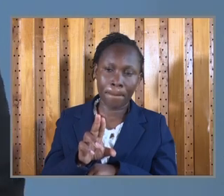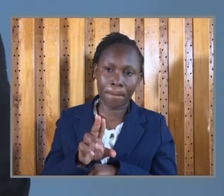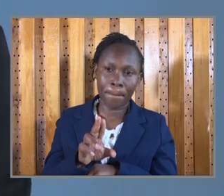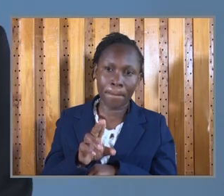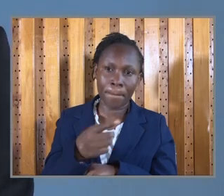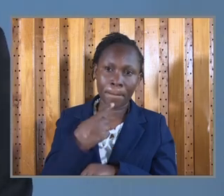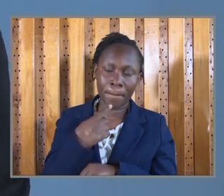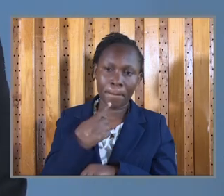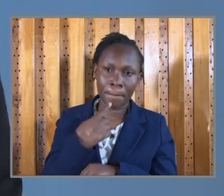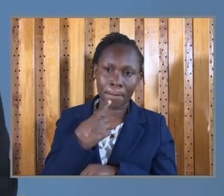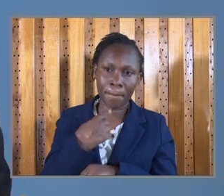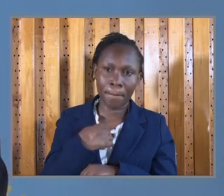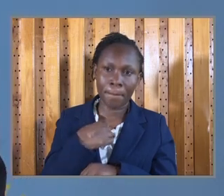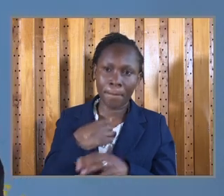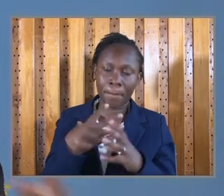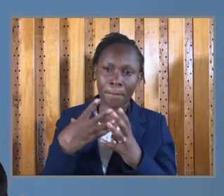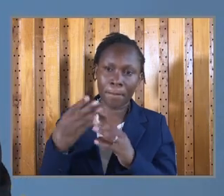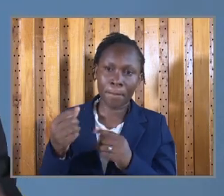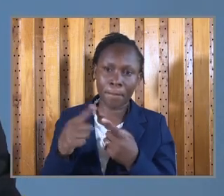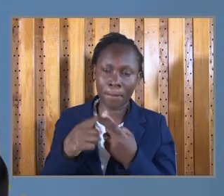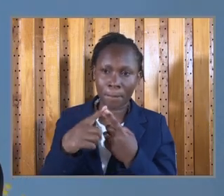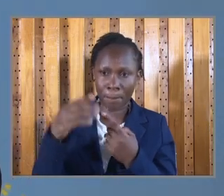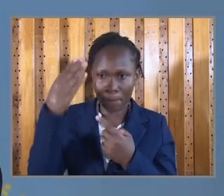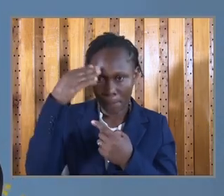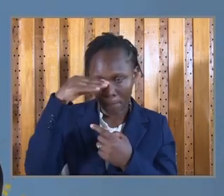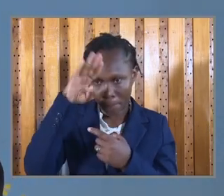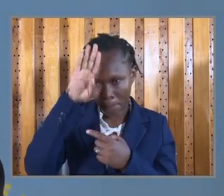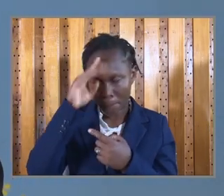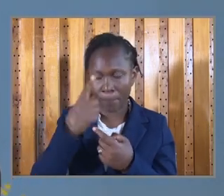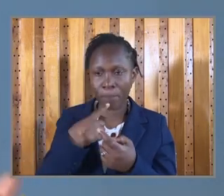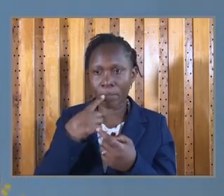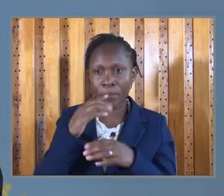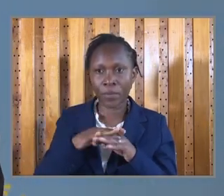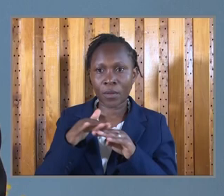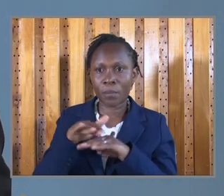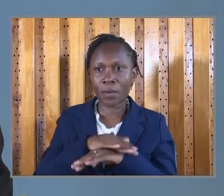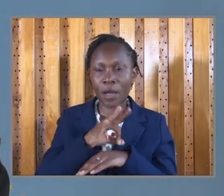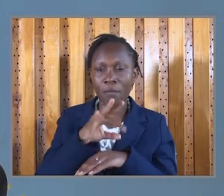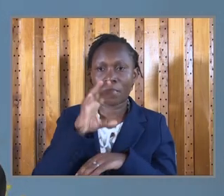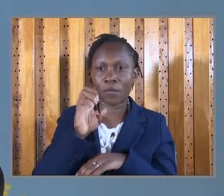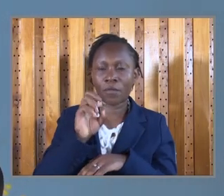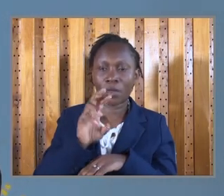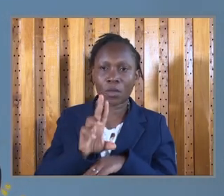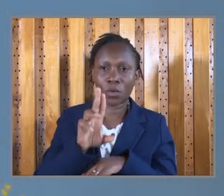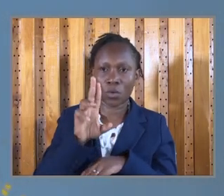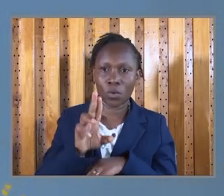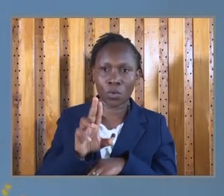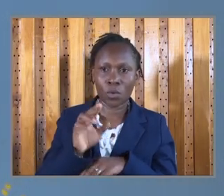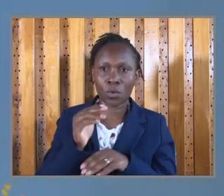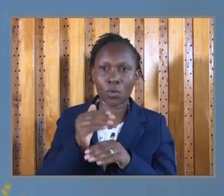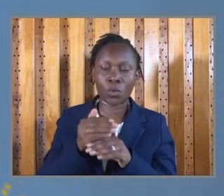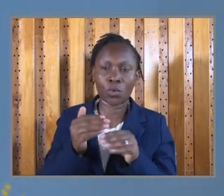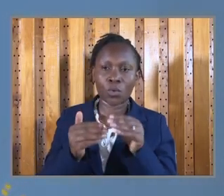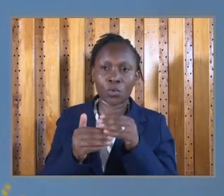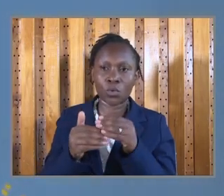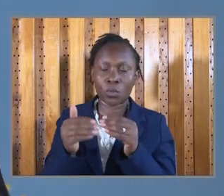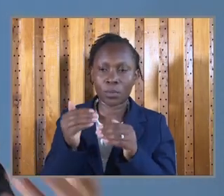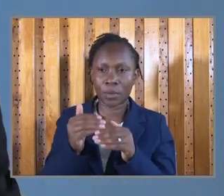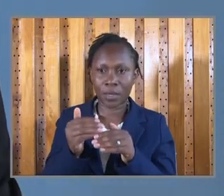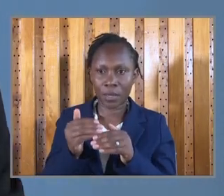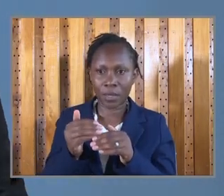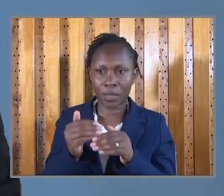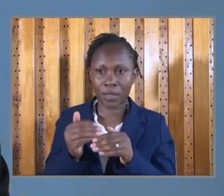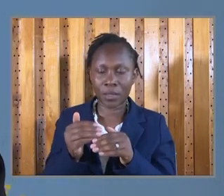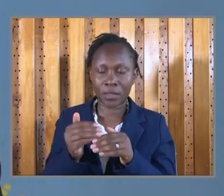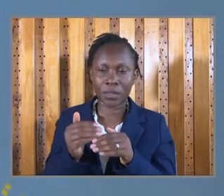I'm going to the COP on behalf of the whole of the European Union with a clear mandate to build momentum for climate ambition, for